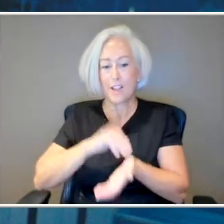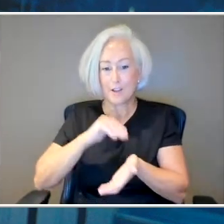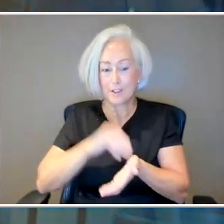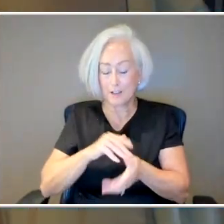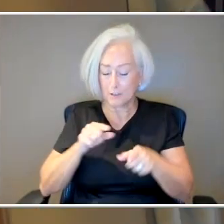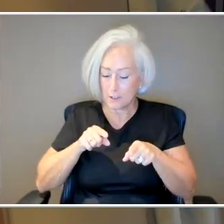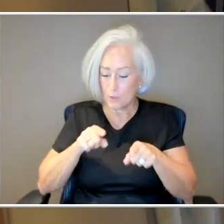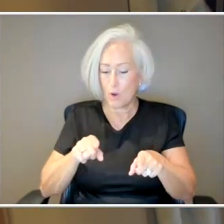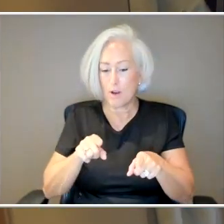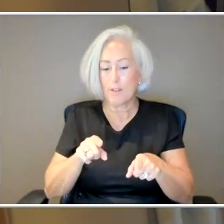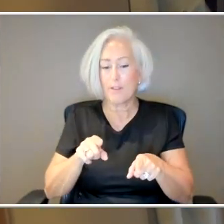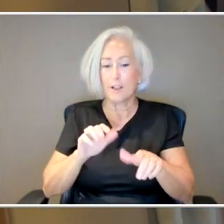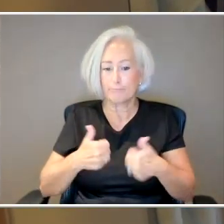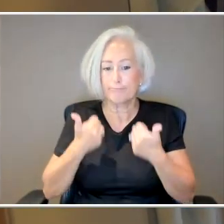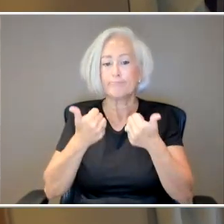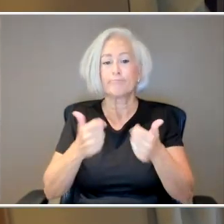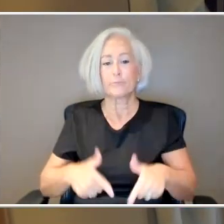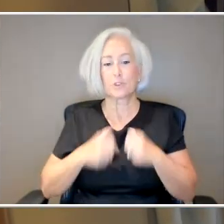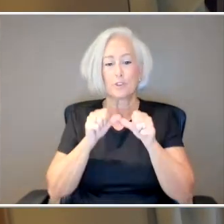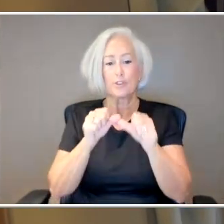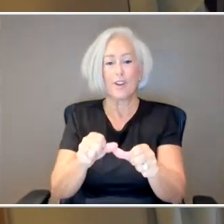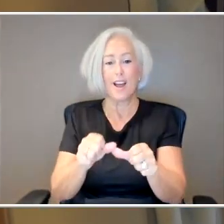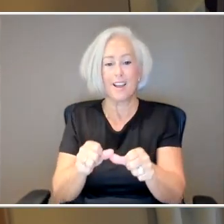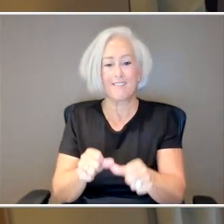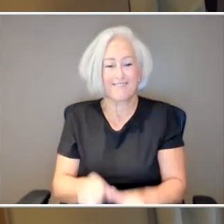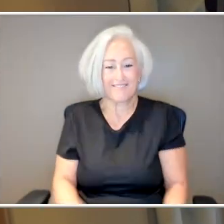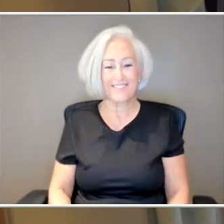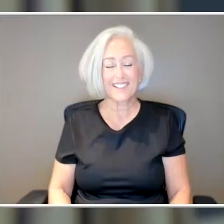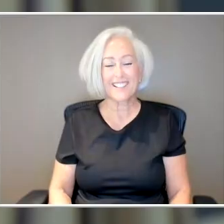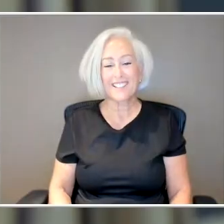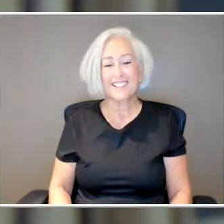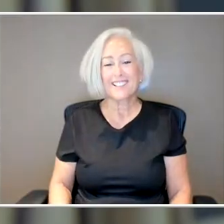survivorship. I'm always liking that shake it off.